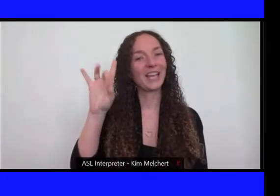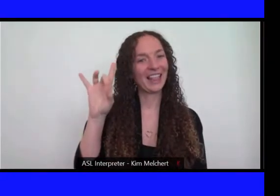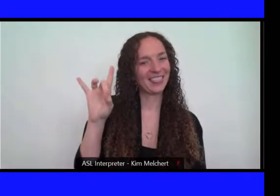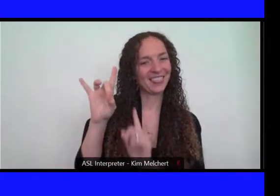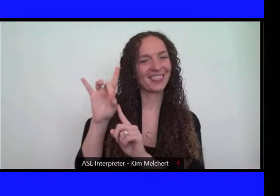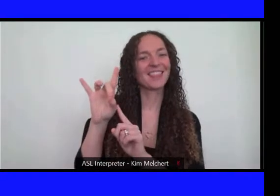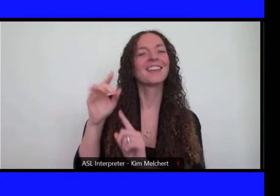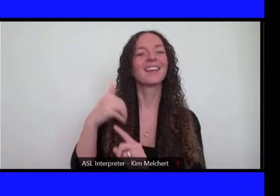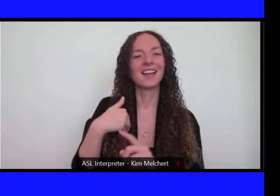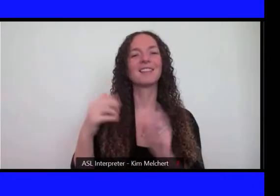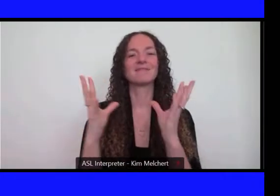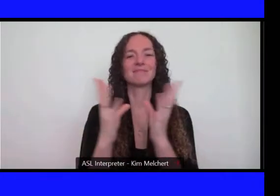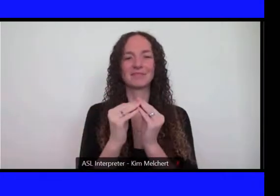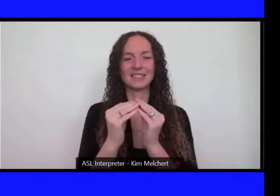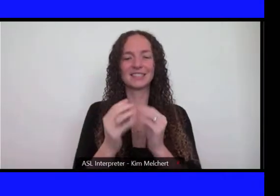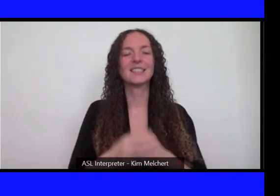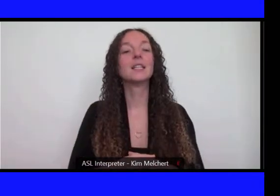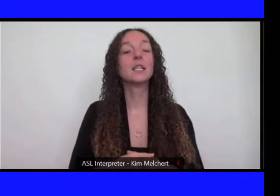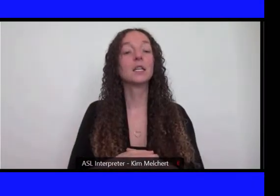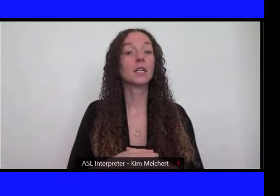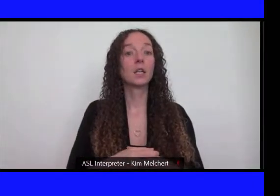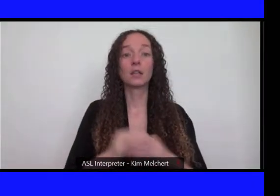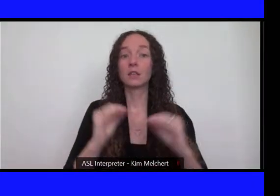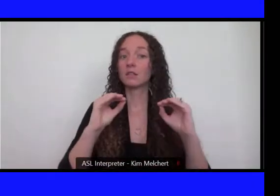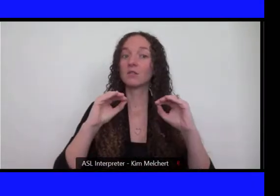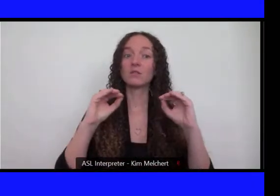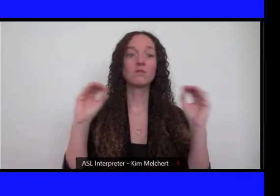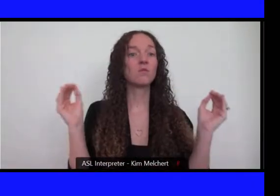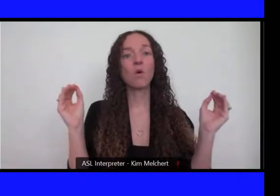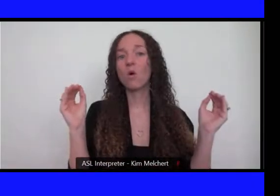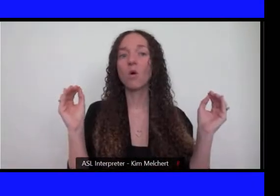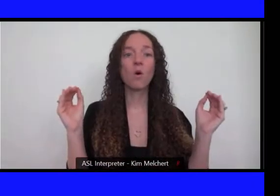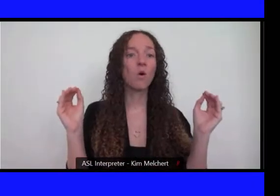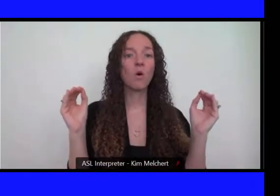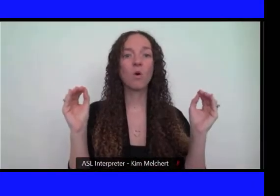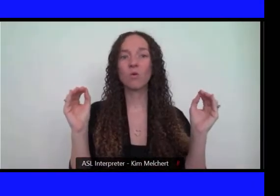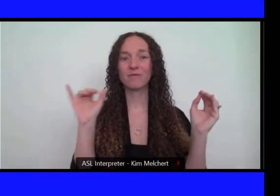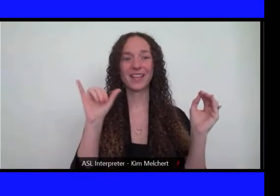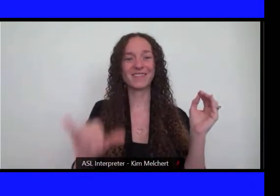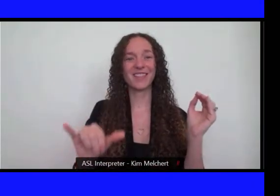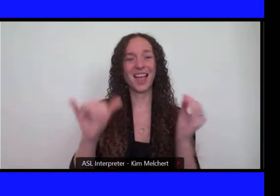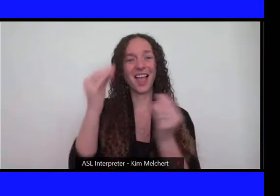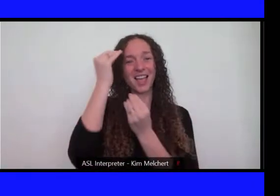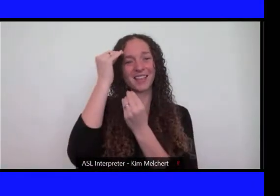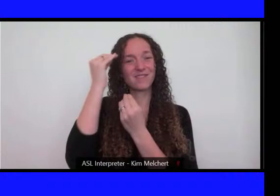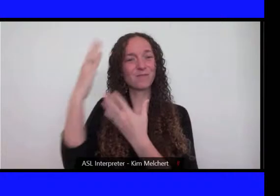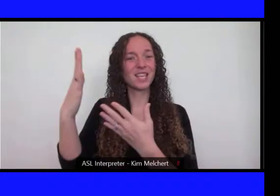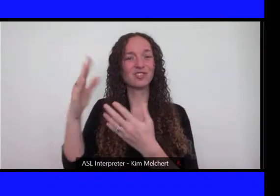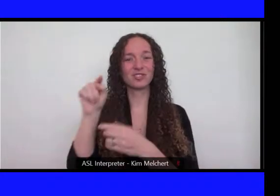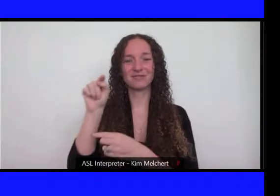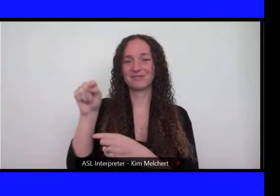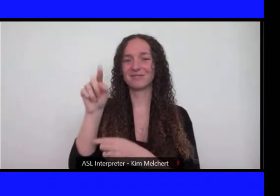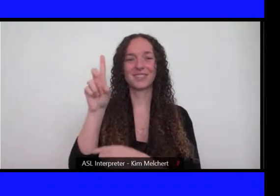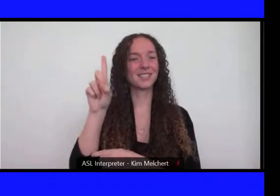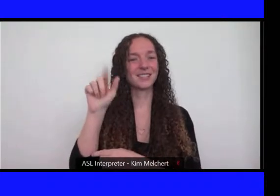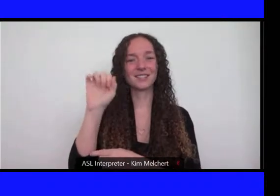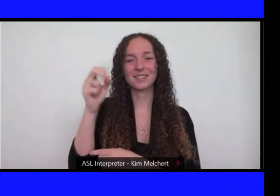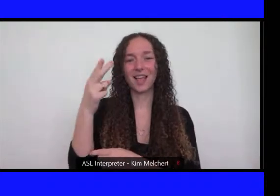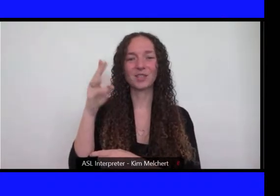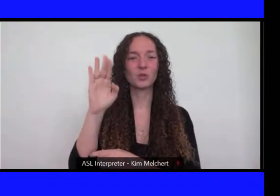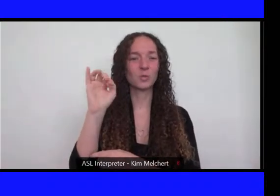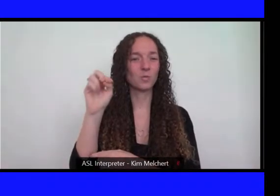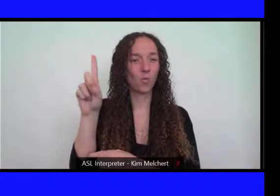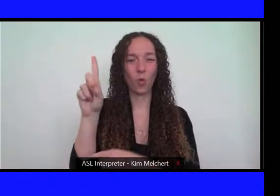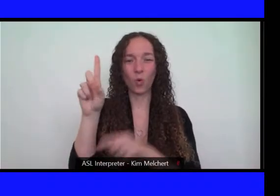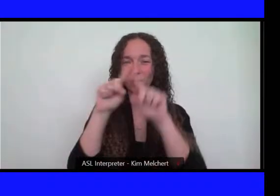have this information, and you can see how useful this is in terms of asking questions and providing us for areas in